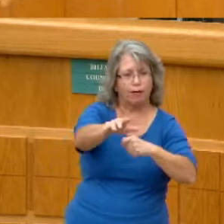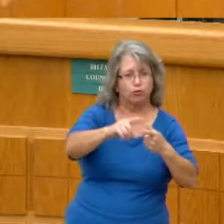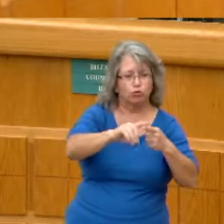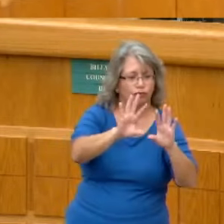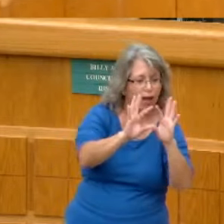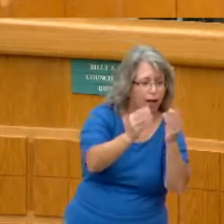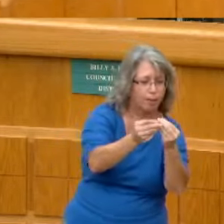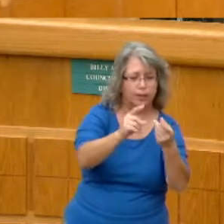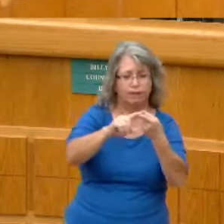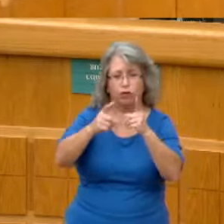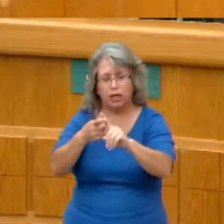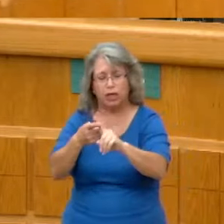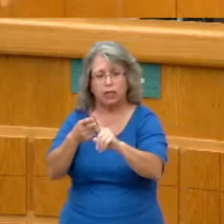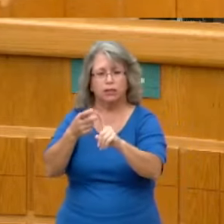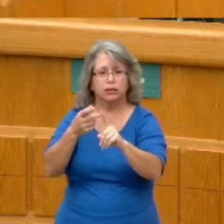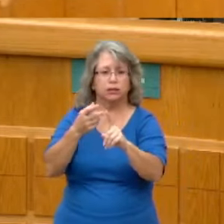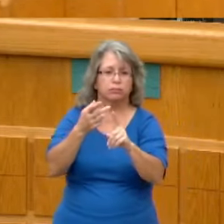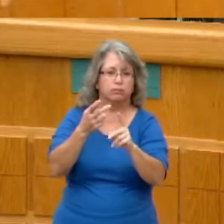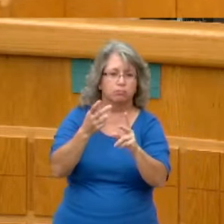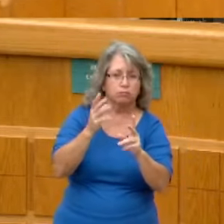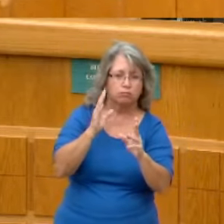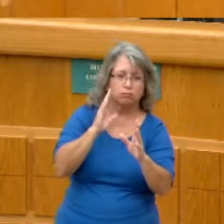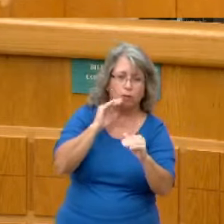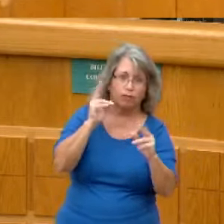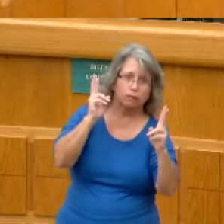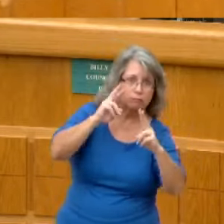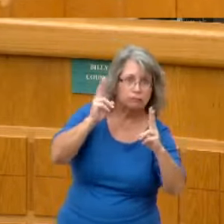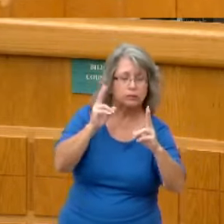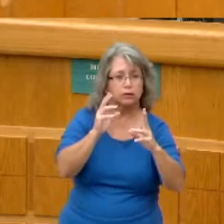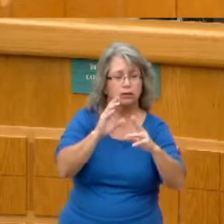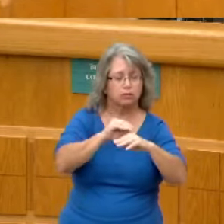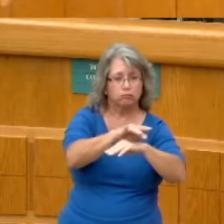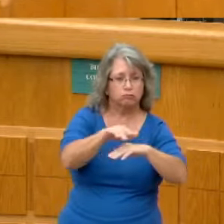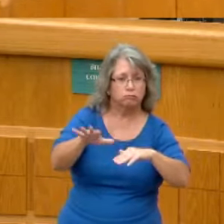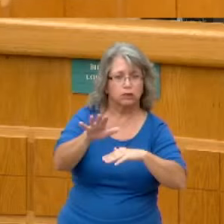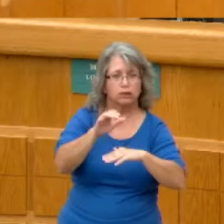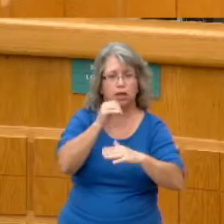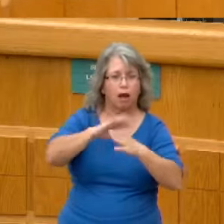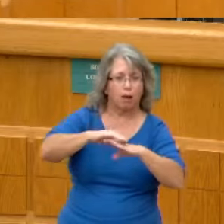know, accidentally, of course, and a total